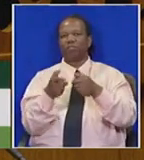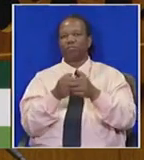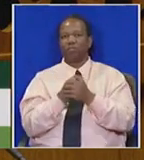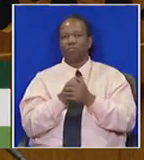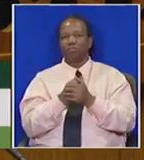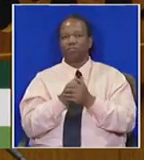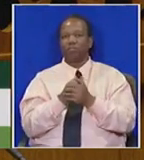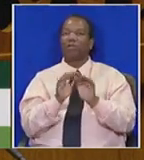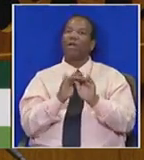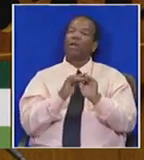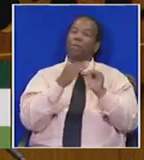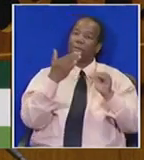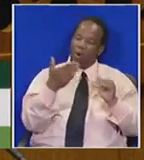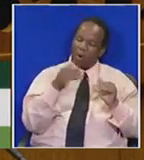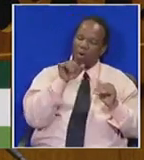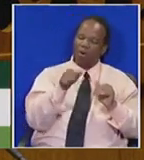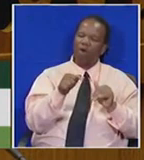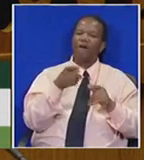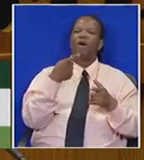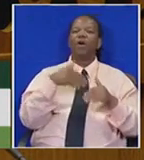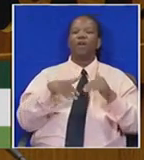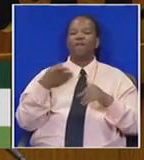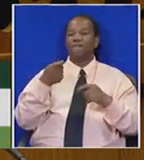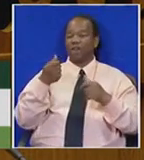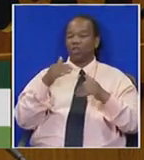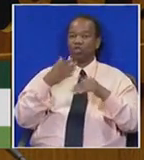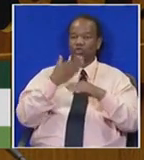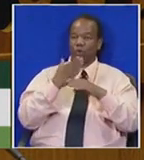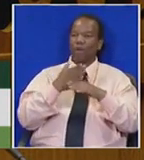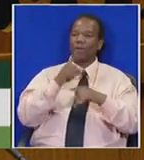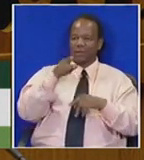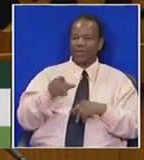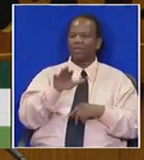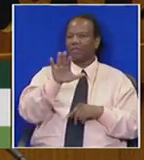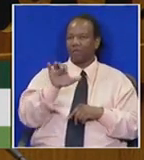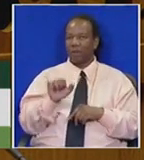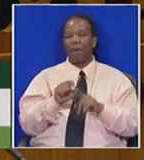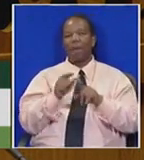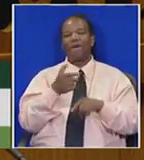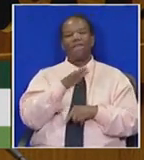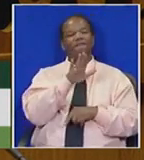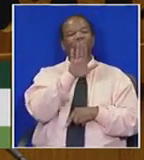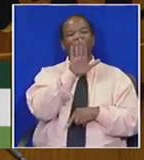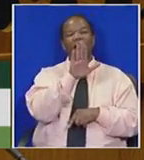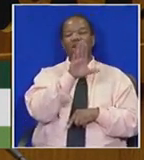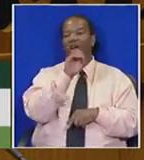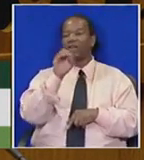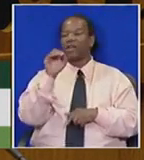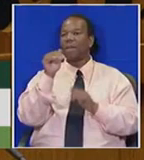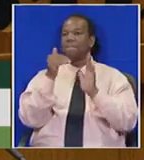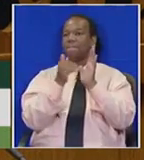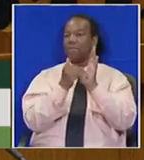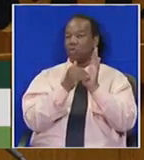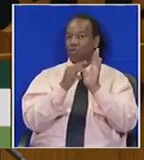high-level finance jobs back to South Africa, commit to a new fund of 500 million rand for developing